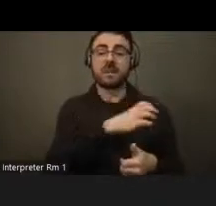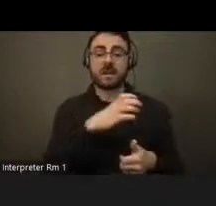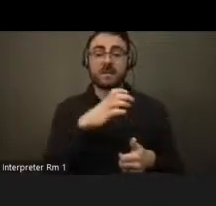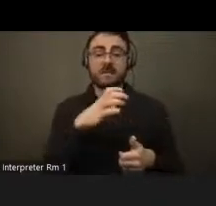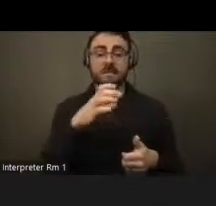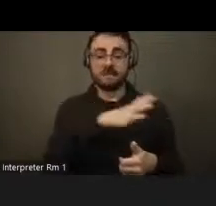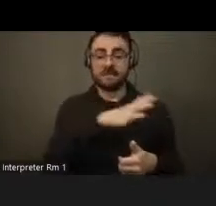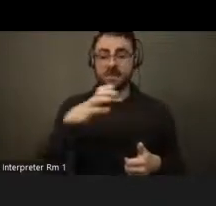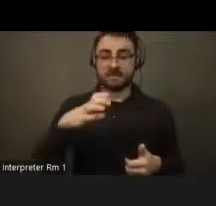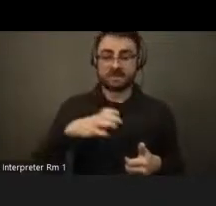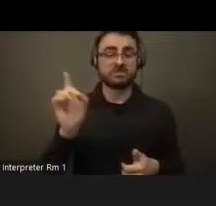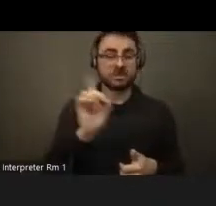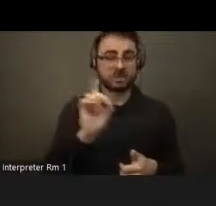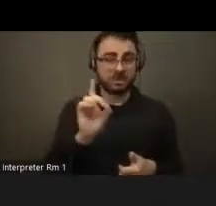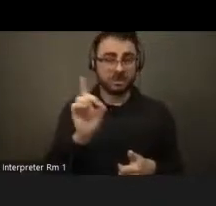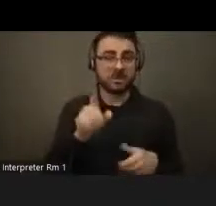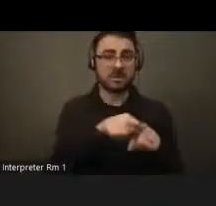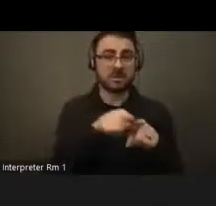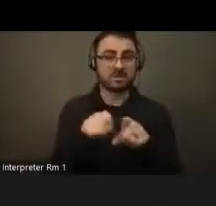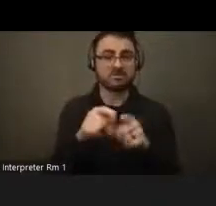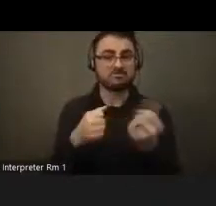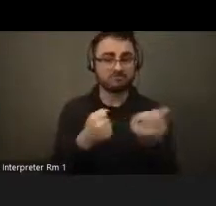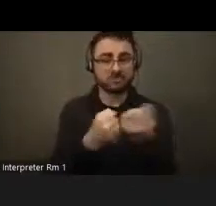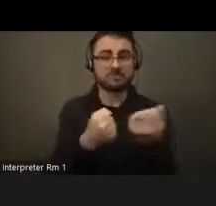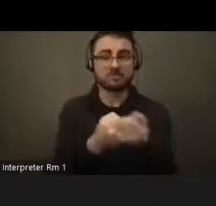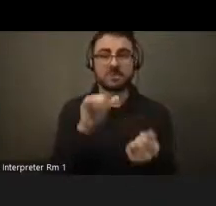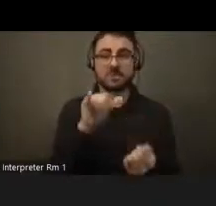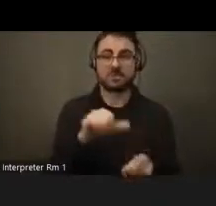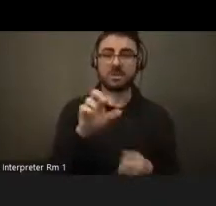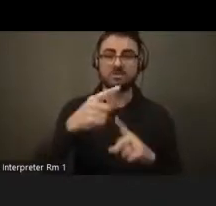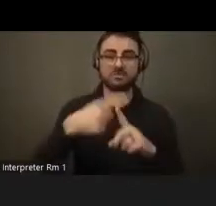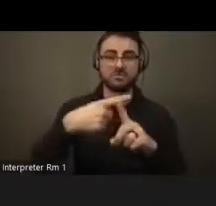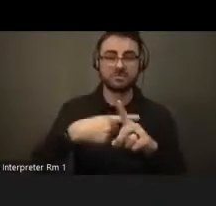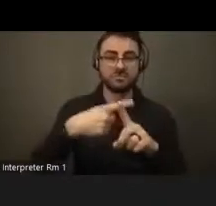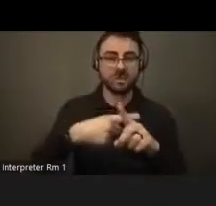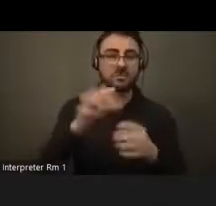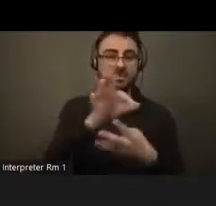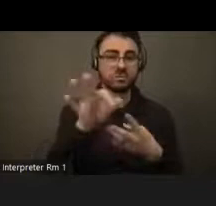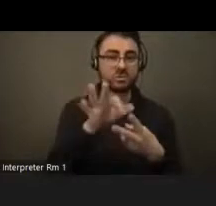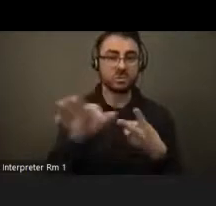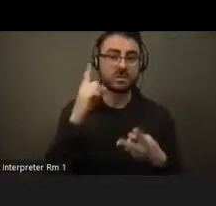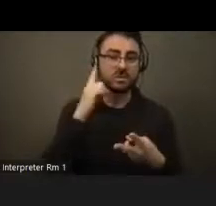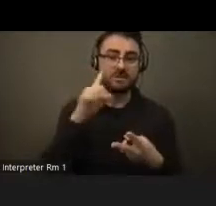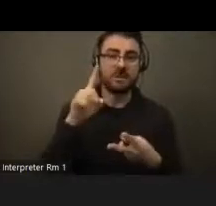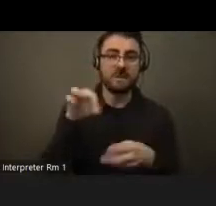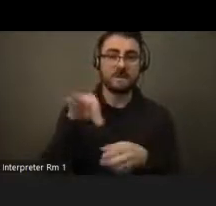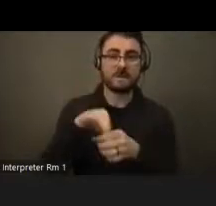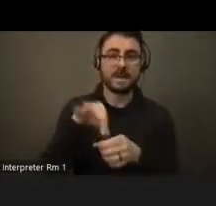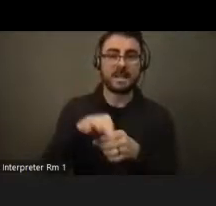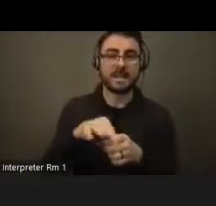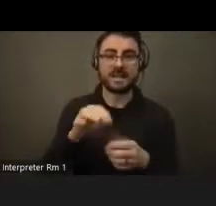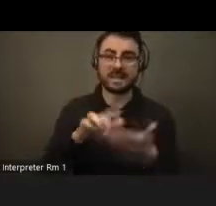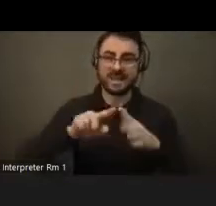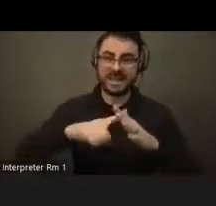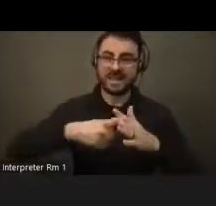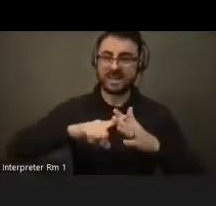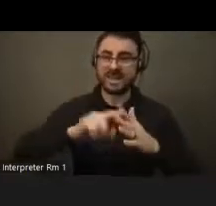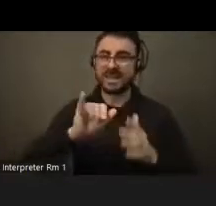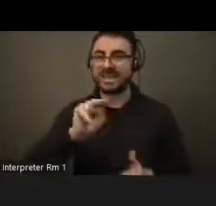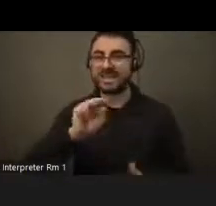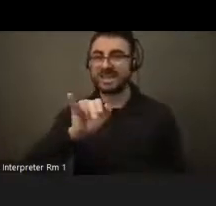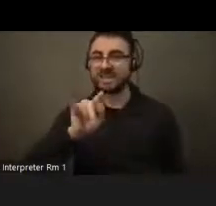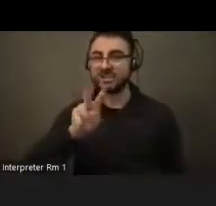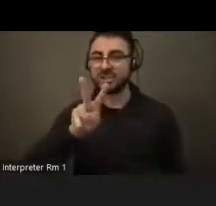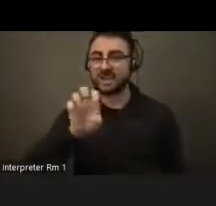in endorsing the ranked choice voting for Washington County ballot initiative campaign. And over 85% of our central committee